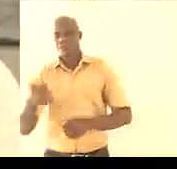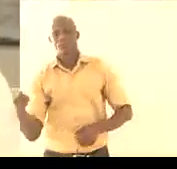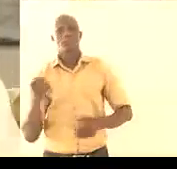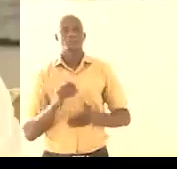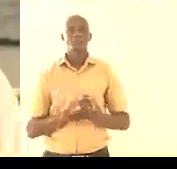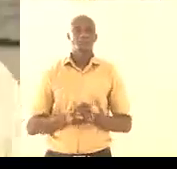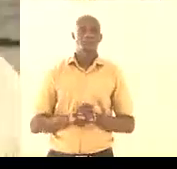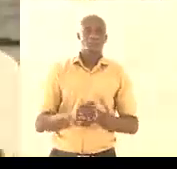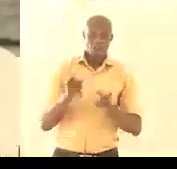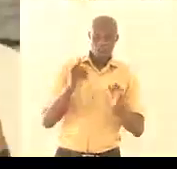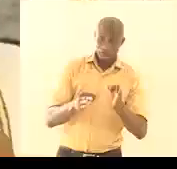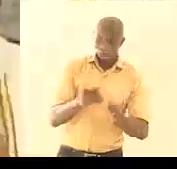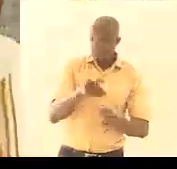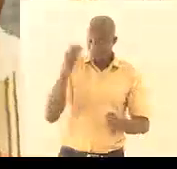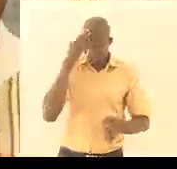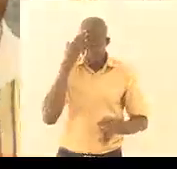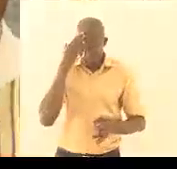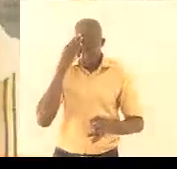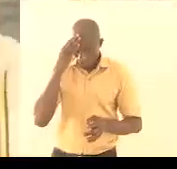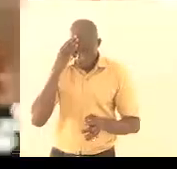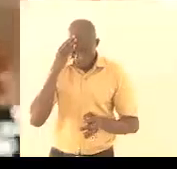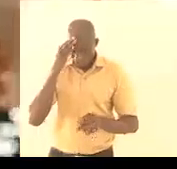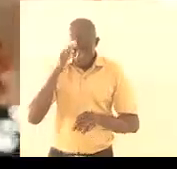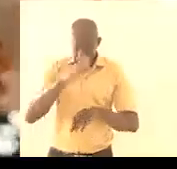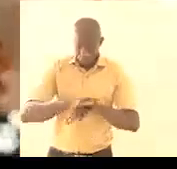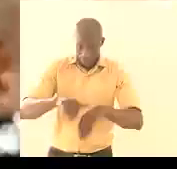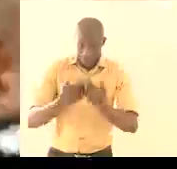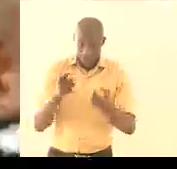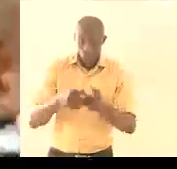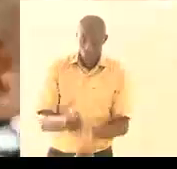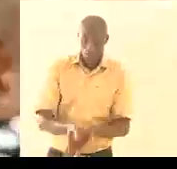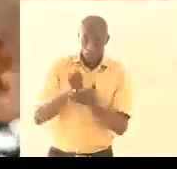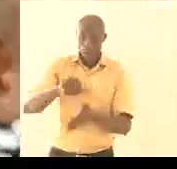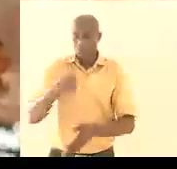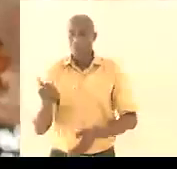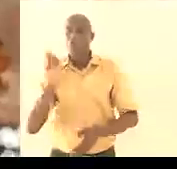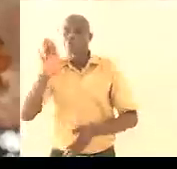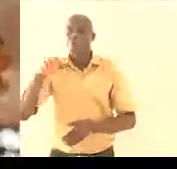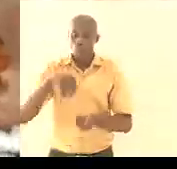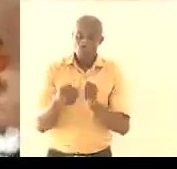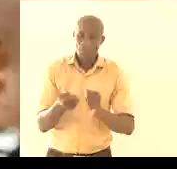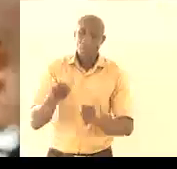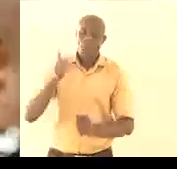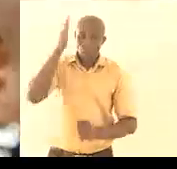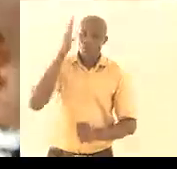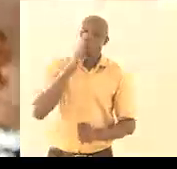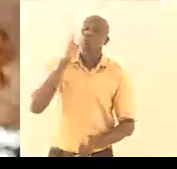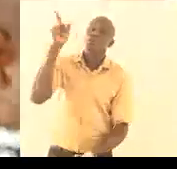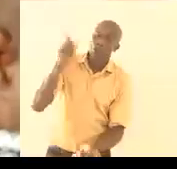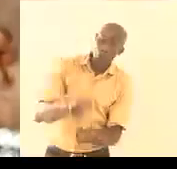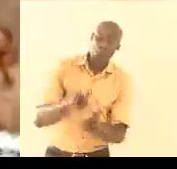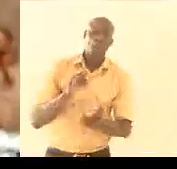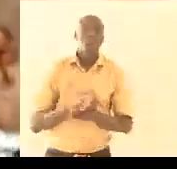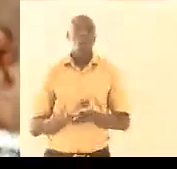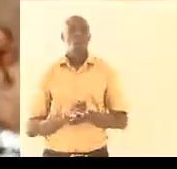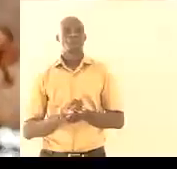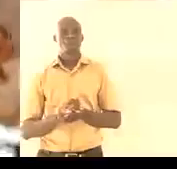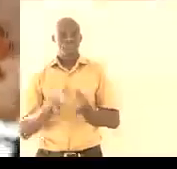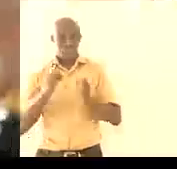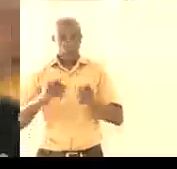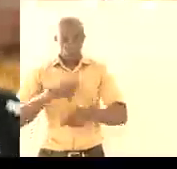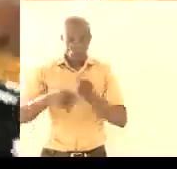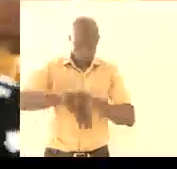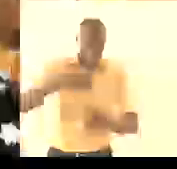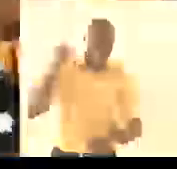go around helping others who are wounded. How many people have experience in this? That when you go out in your woundedness, when